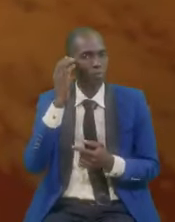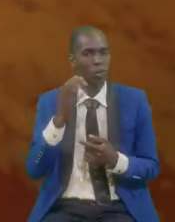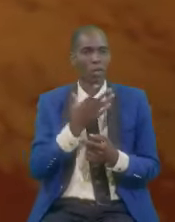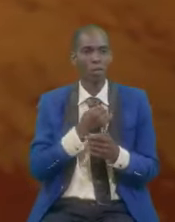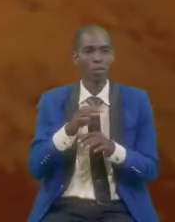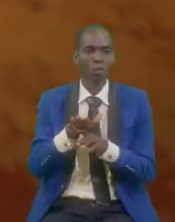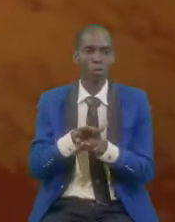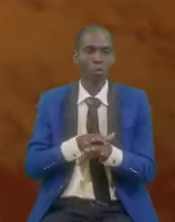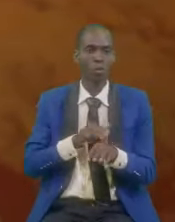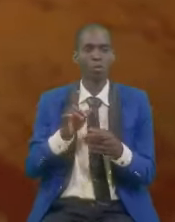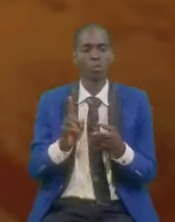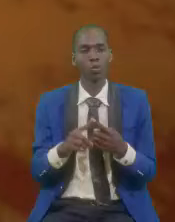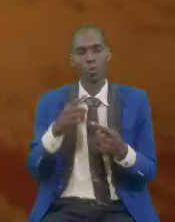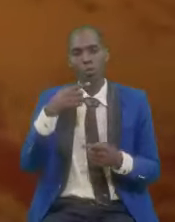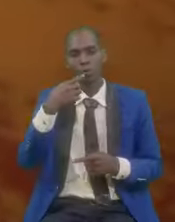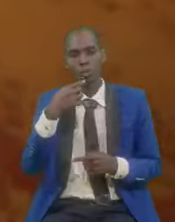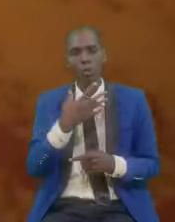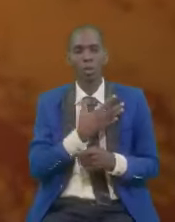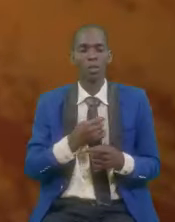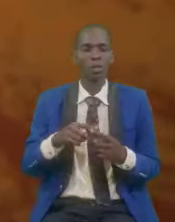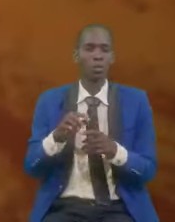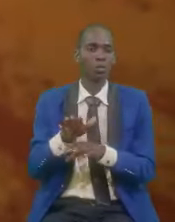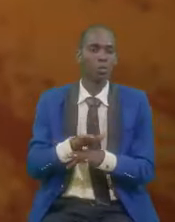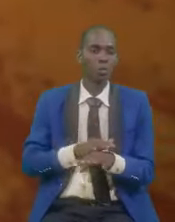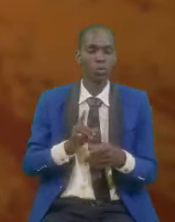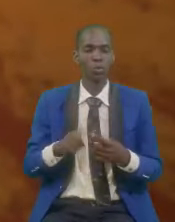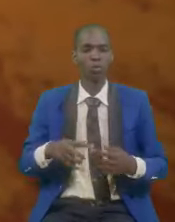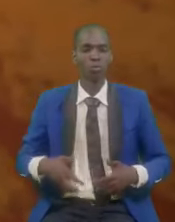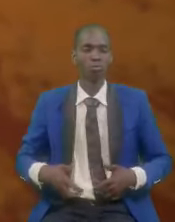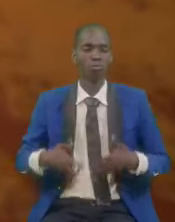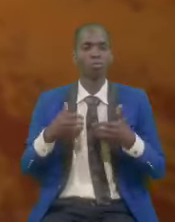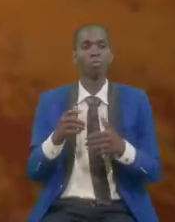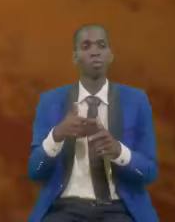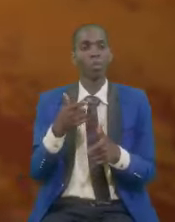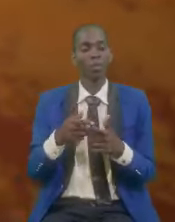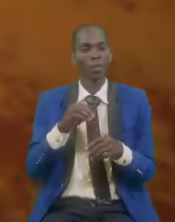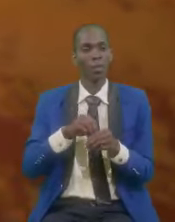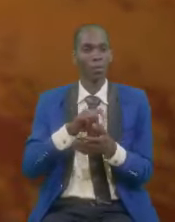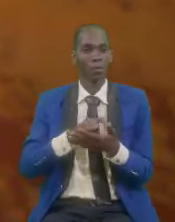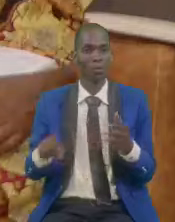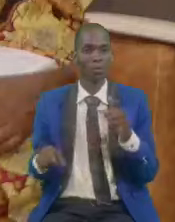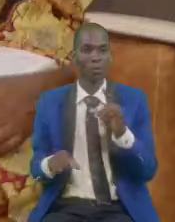to speak, and slow to wrath. Then in verse 20,